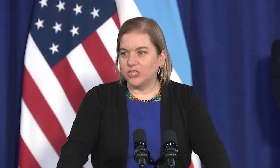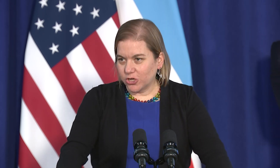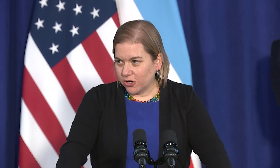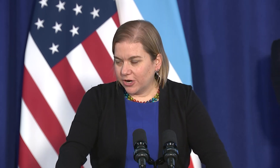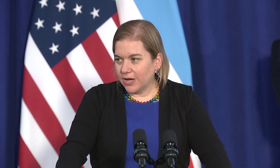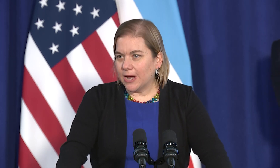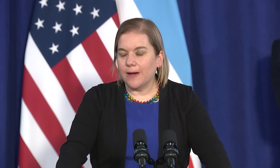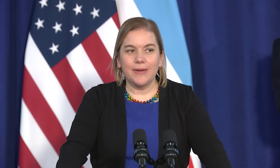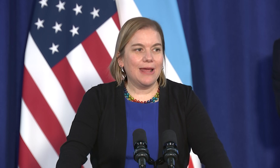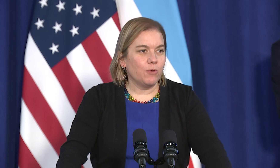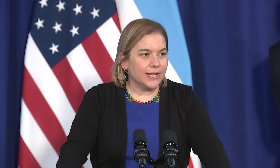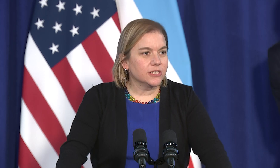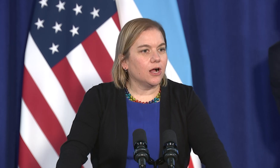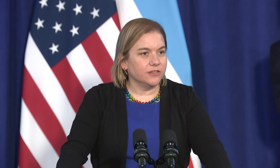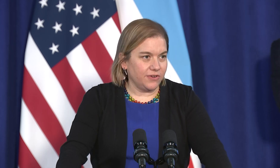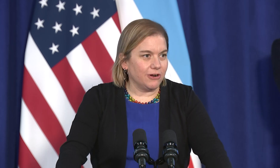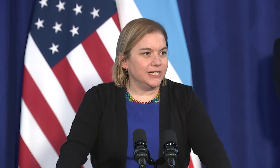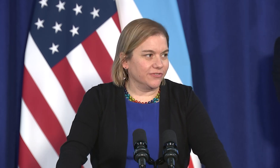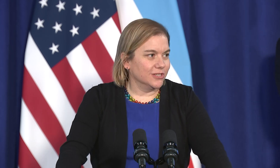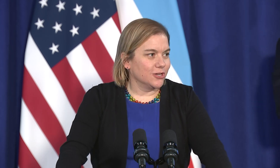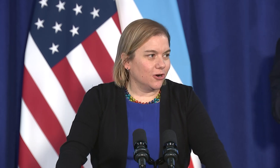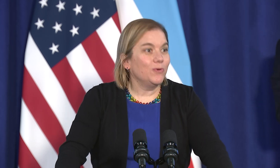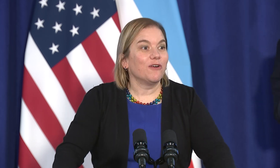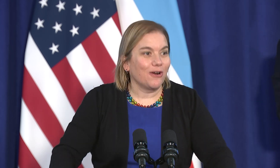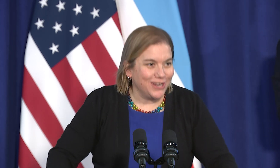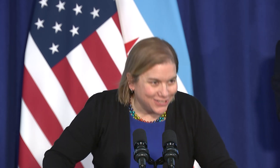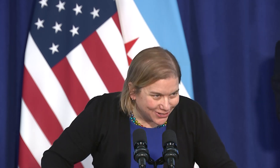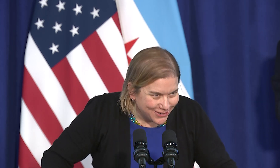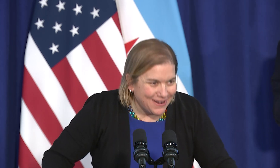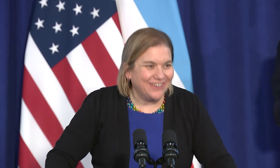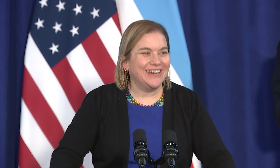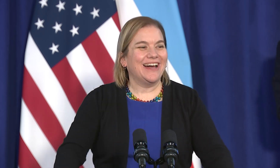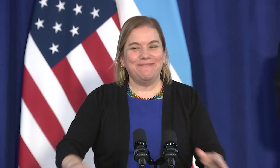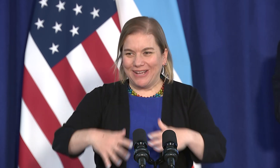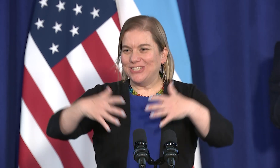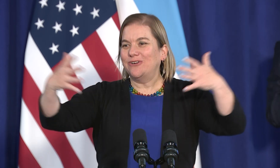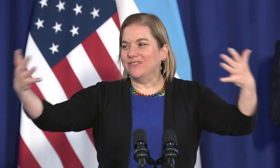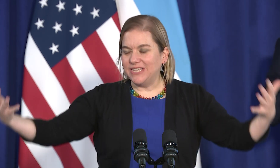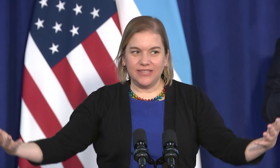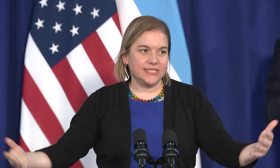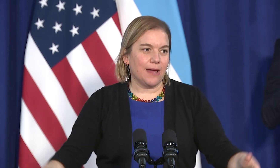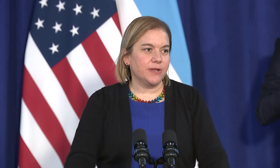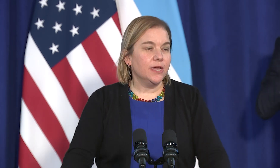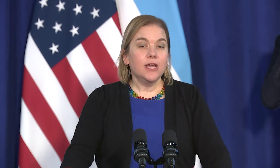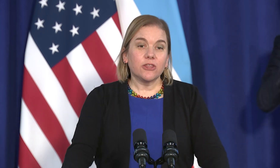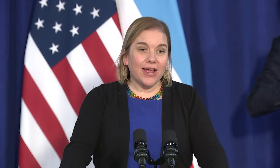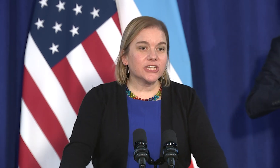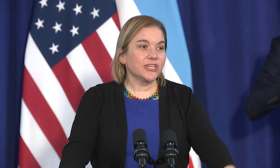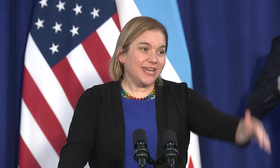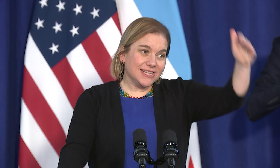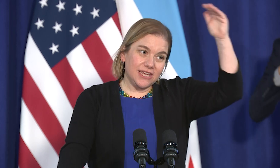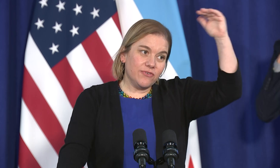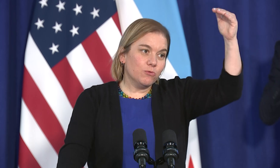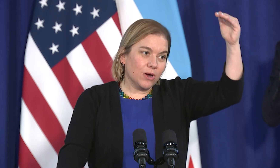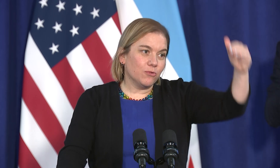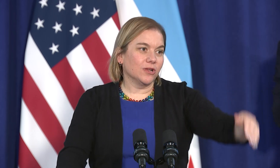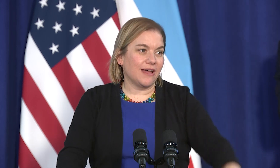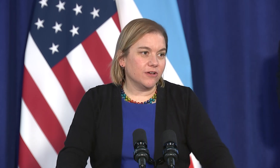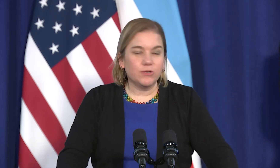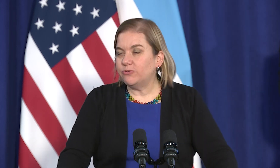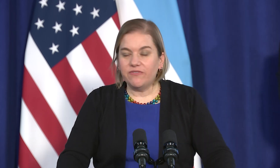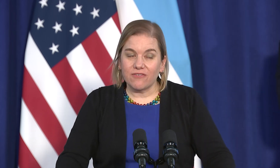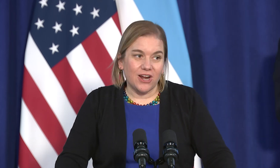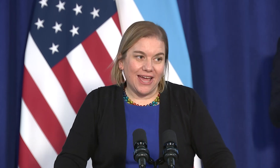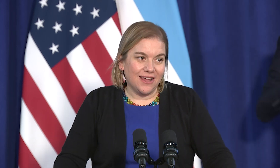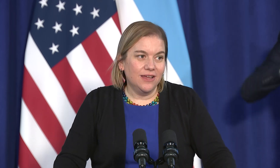of concern. And when it's called a variant of concern, we are very concerned about it because you have seen this happen. There actually is even one more